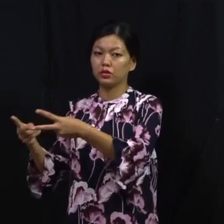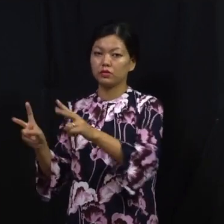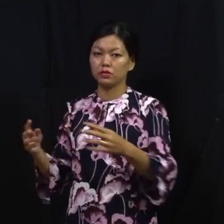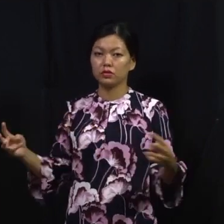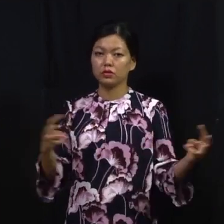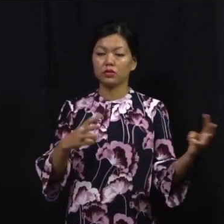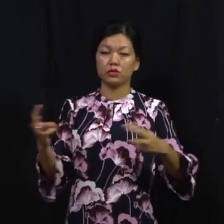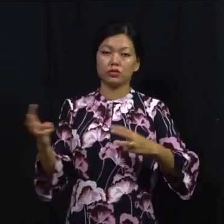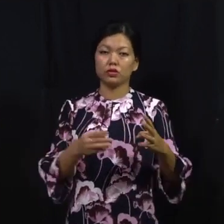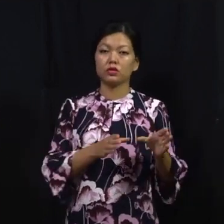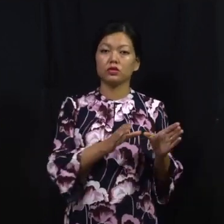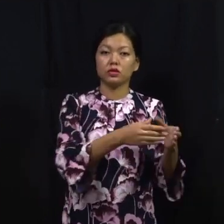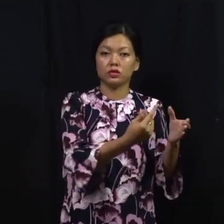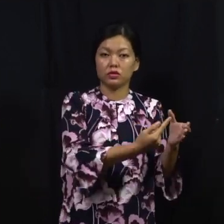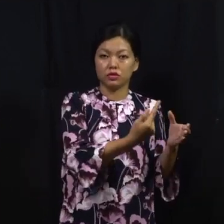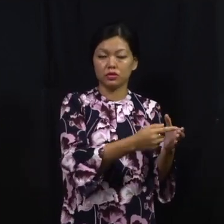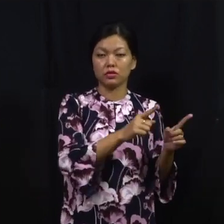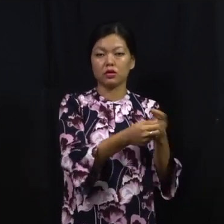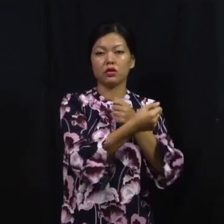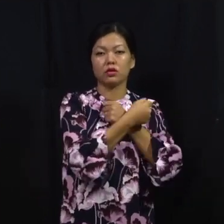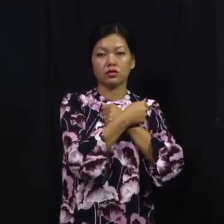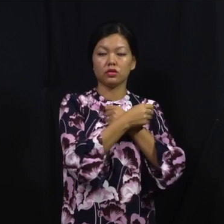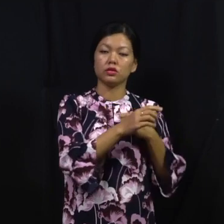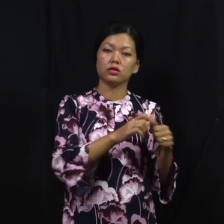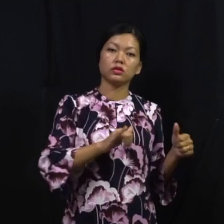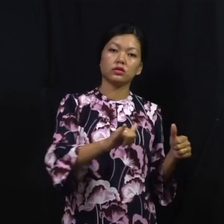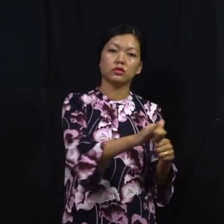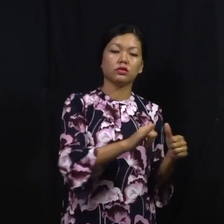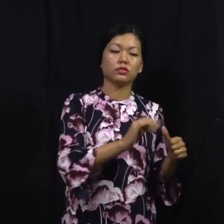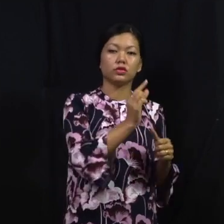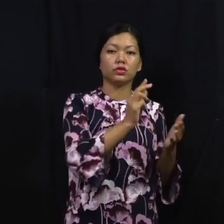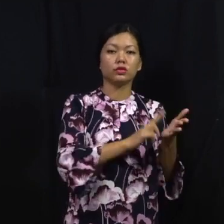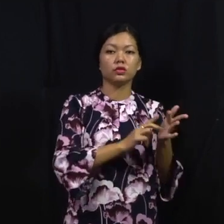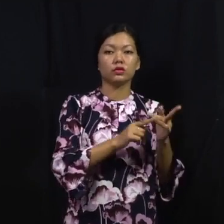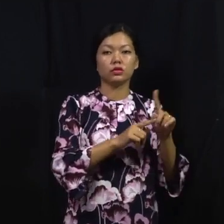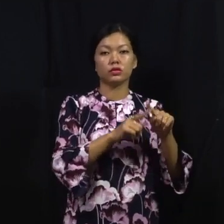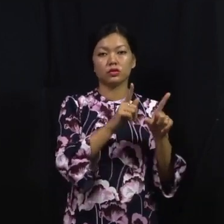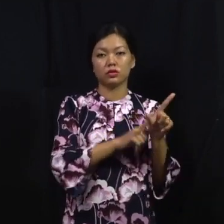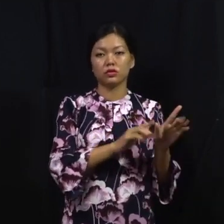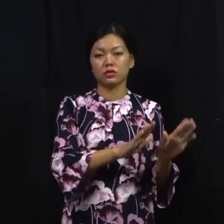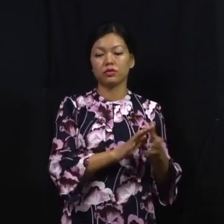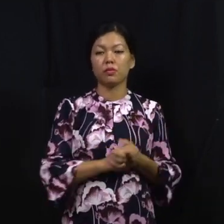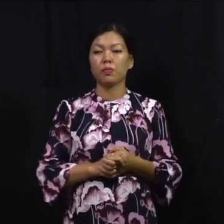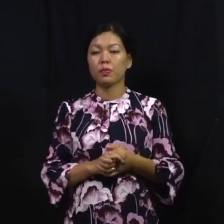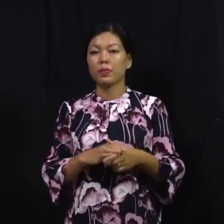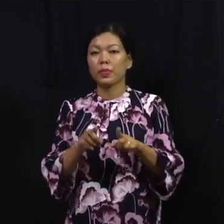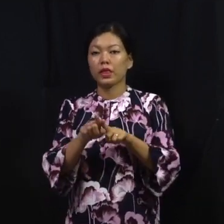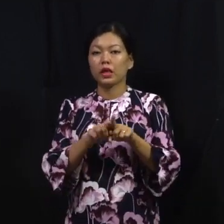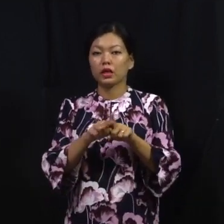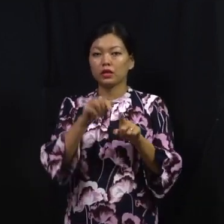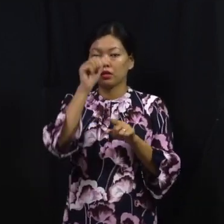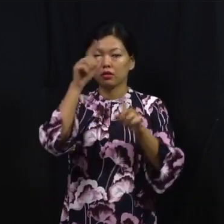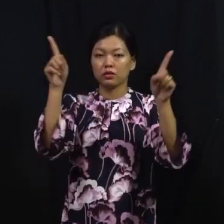a natural tendency of feeling a oneness or a feeling of unity. For example, in Indian history, the revolt